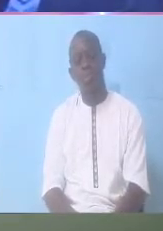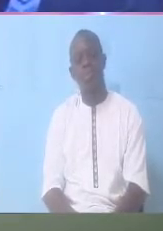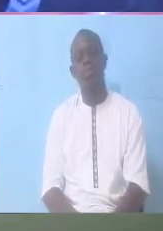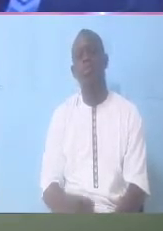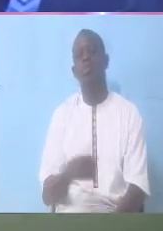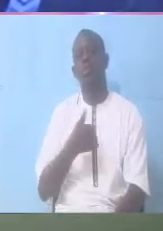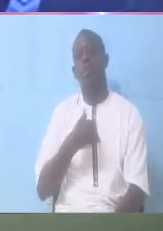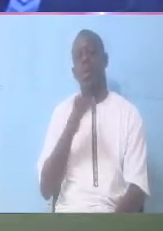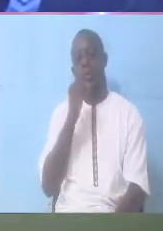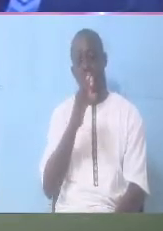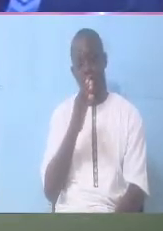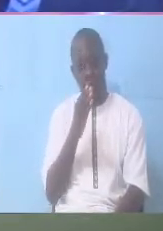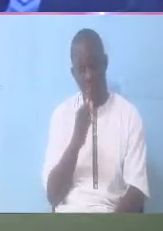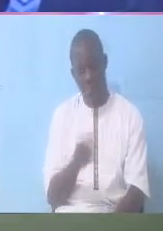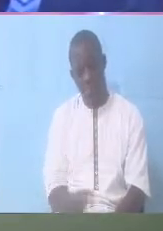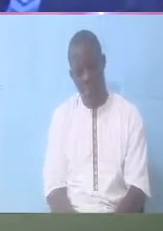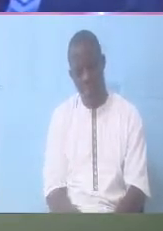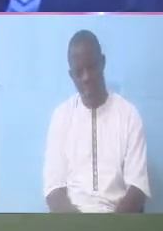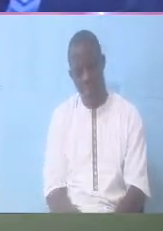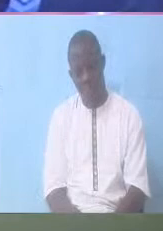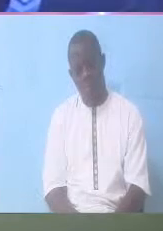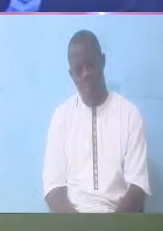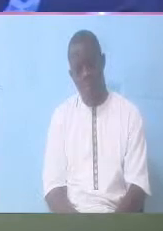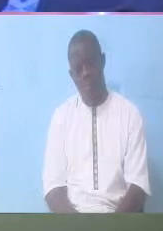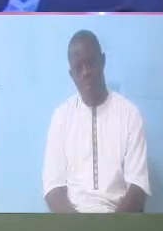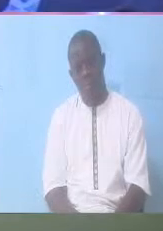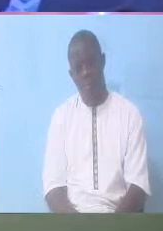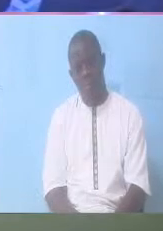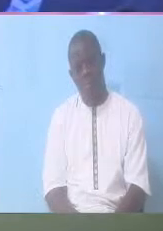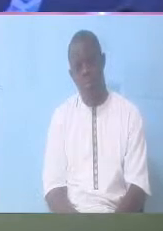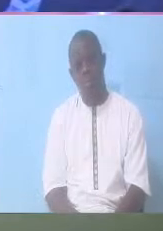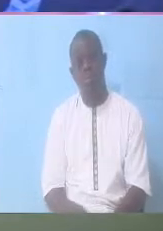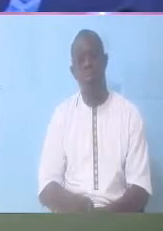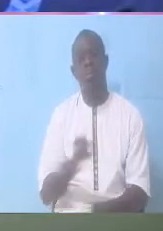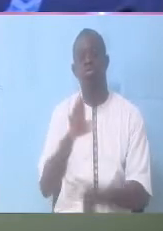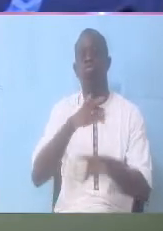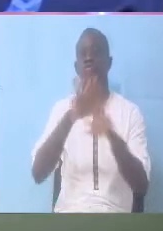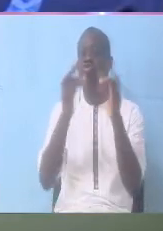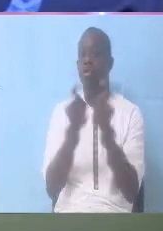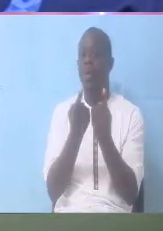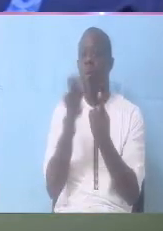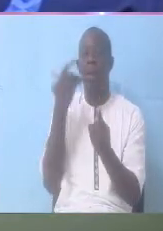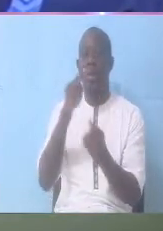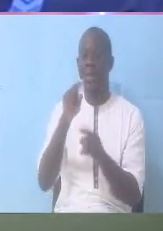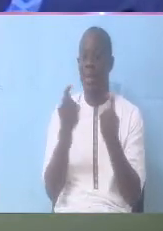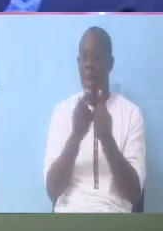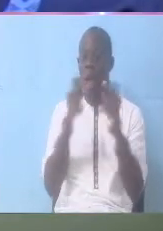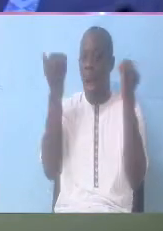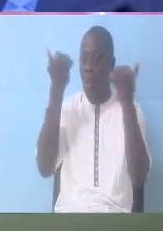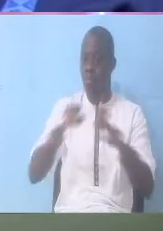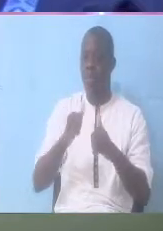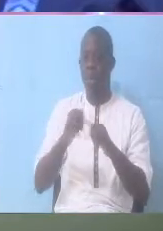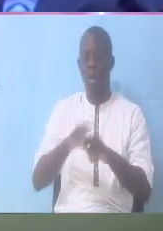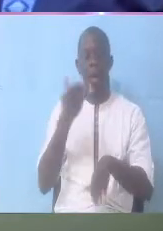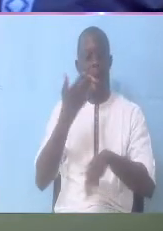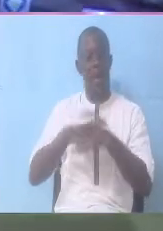said, this is something I was never privy to when it happened, to be honest.